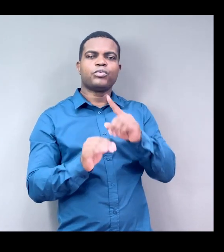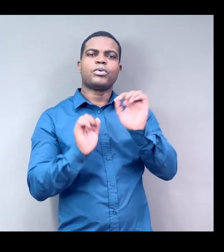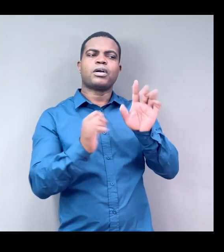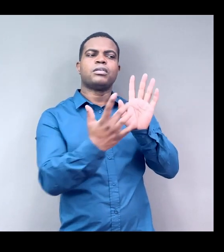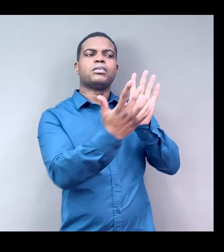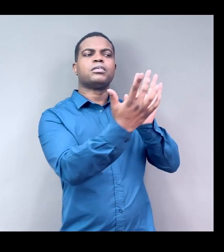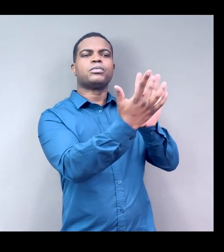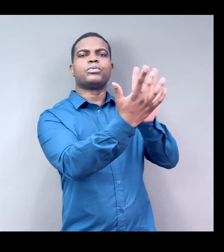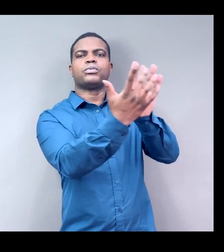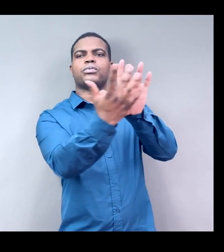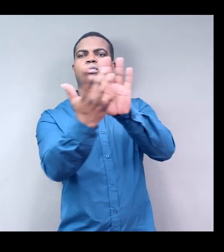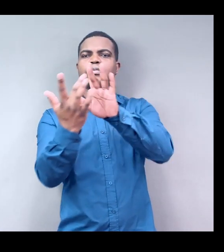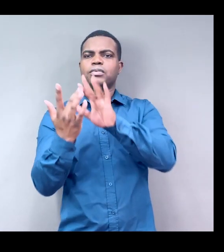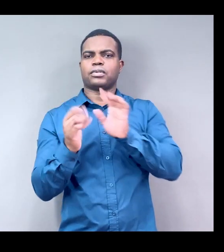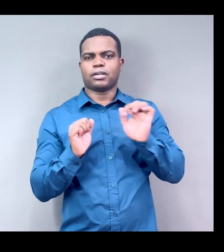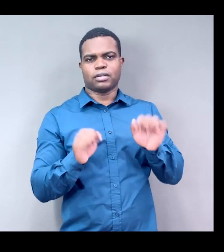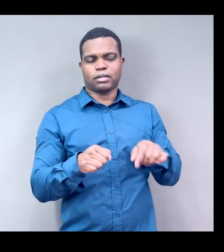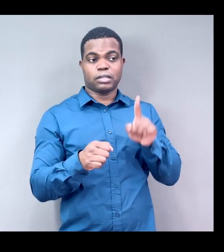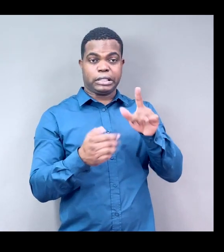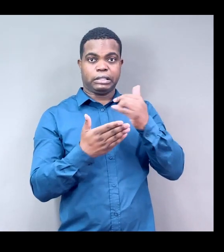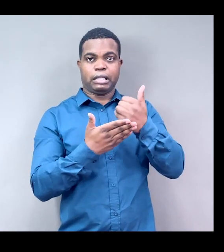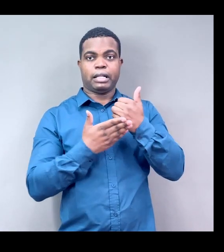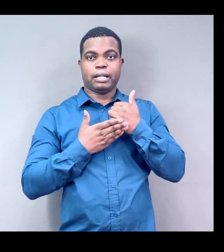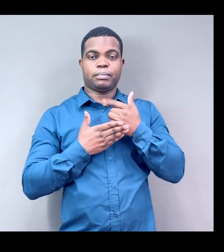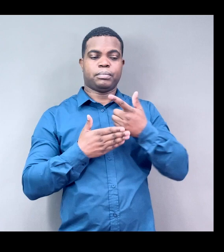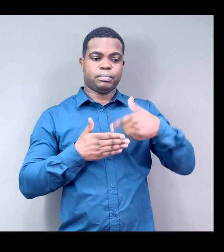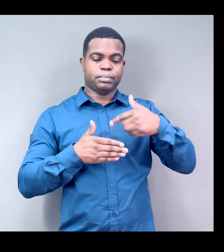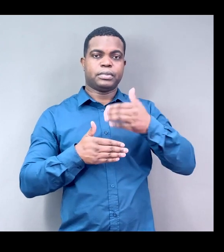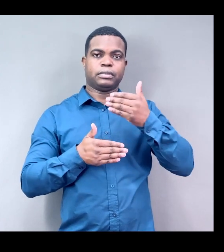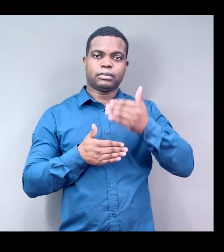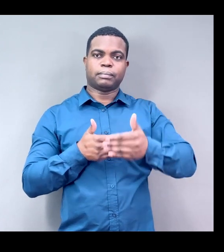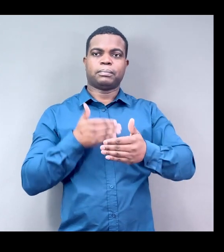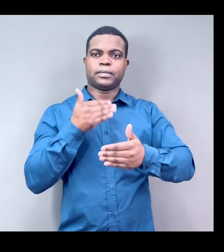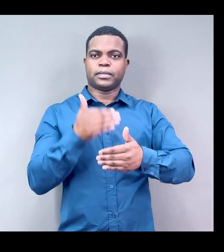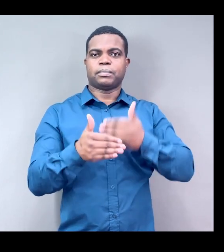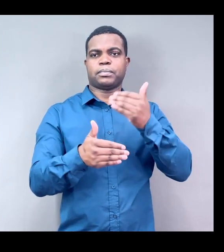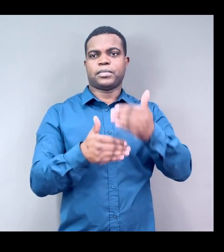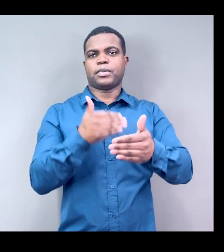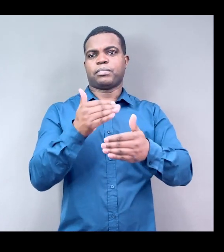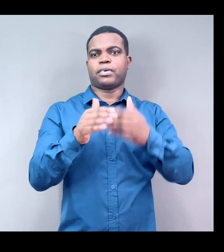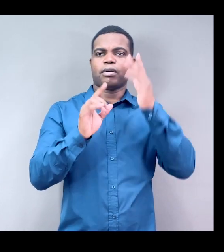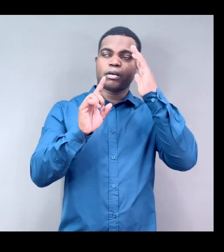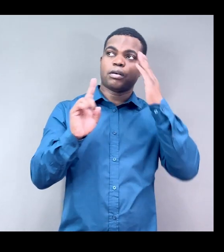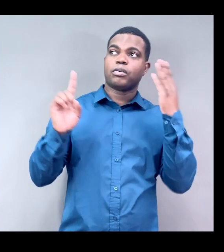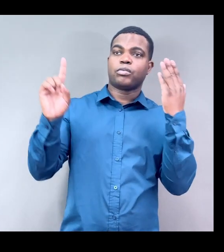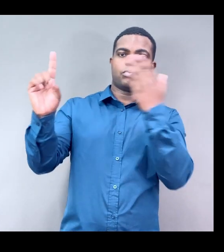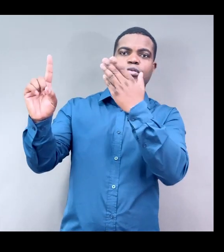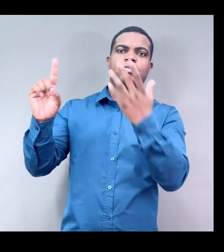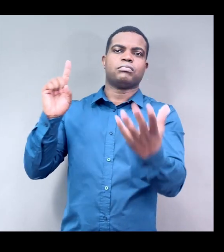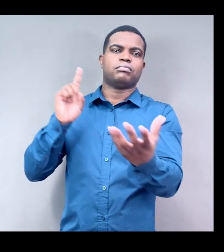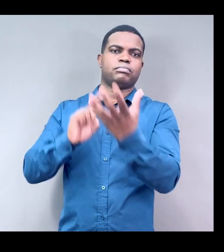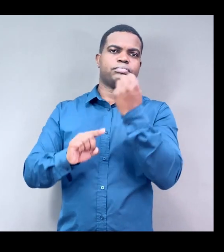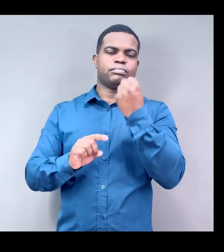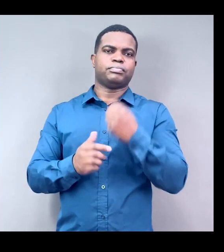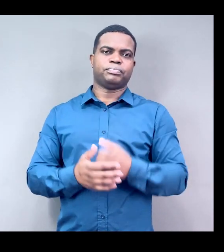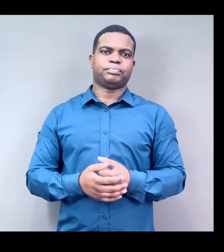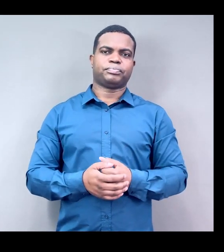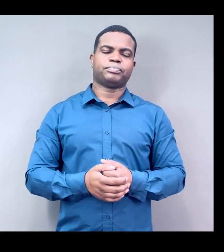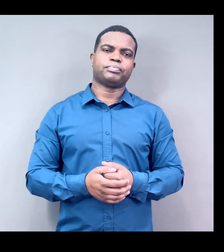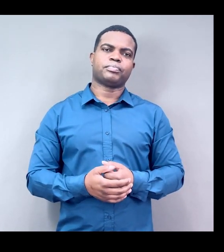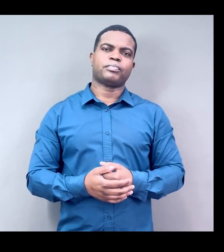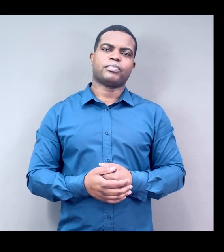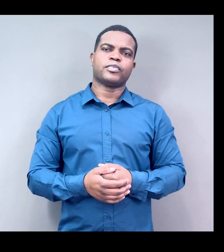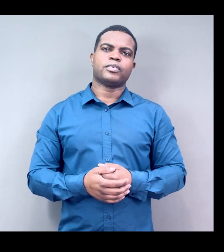a comprehensive database, you'll be able to reach them. So this could be one of the steps that will help